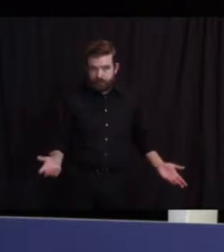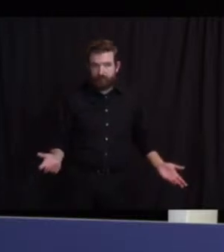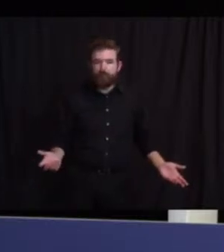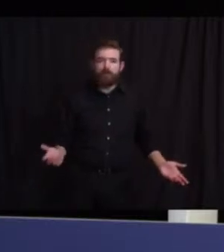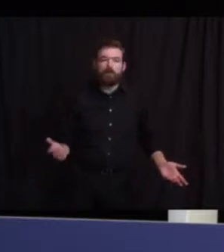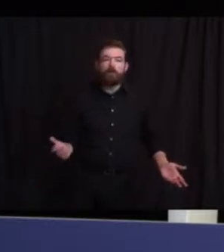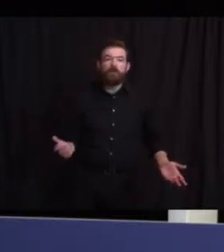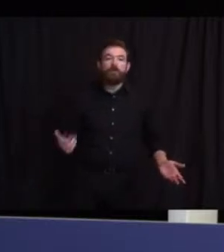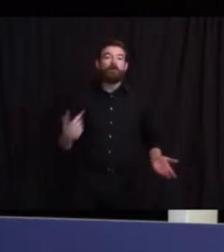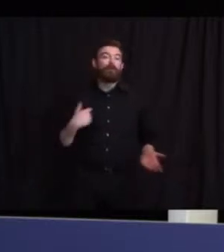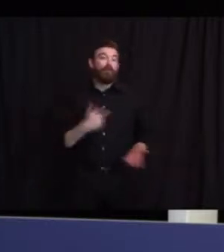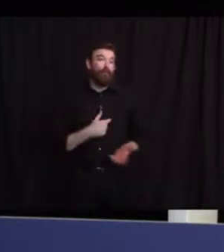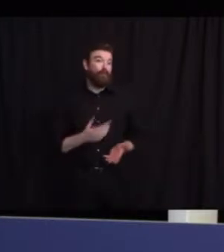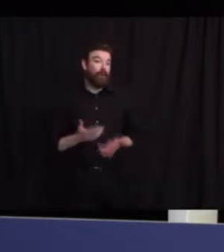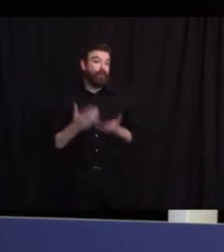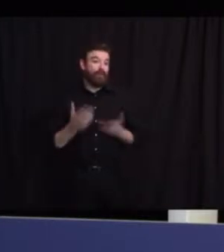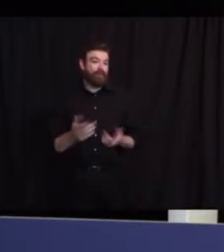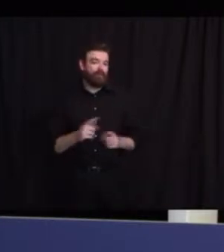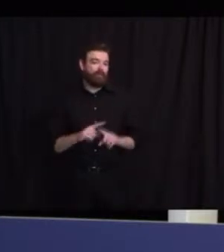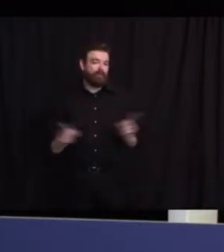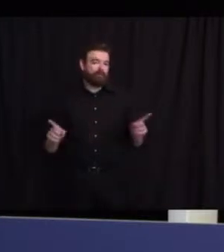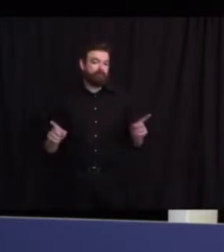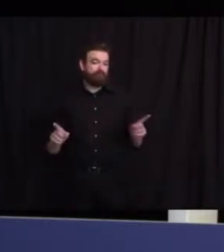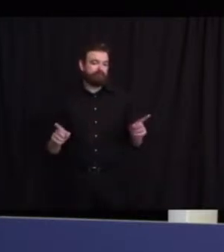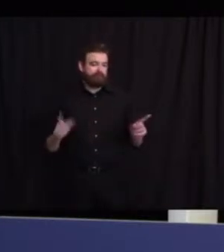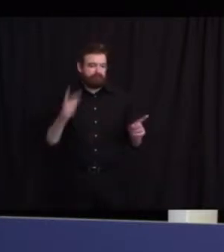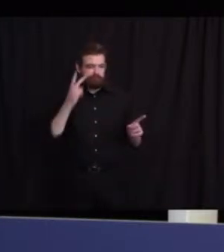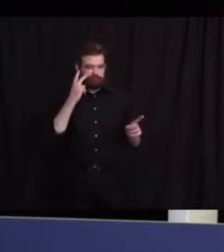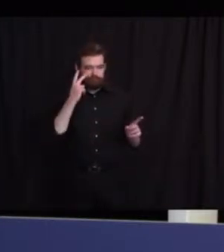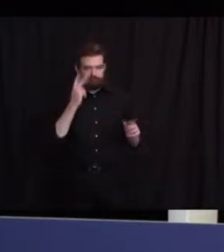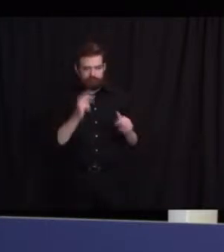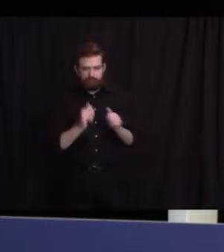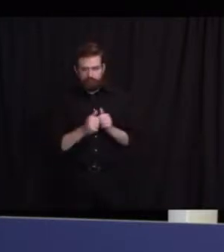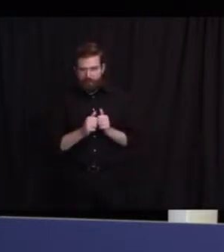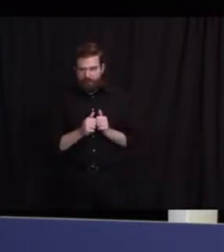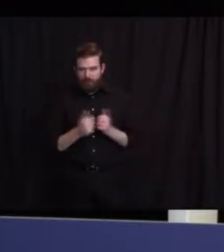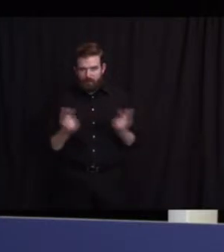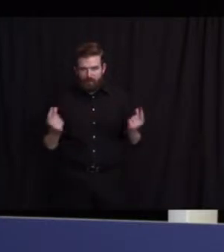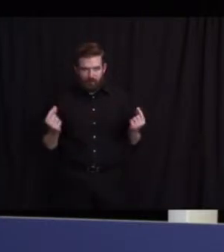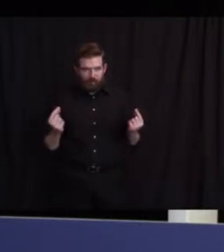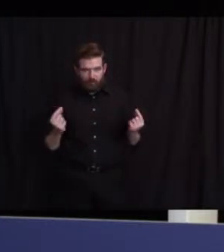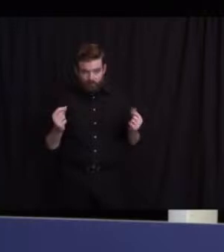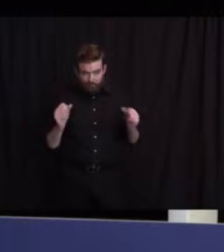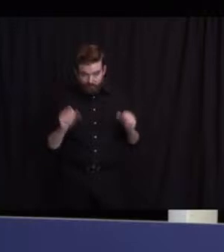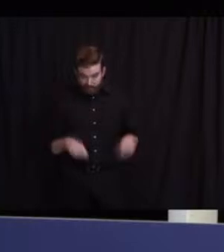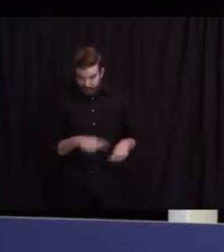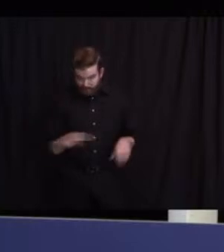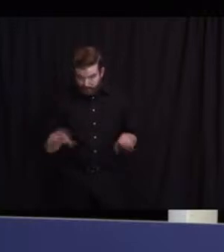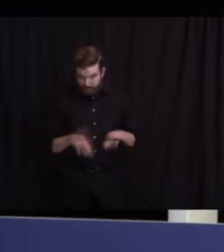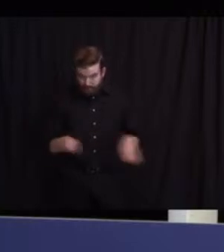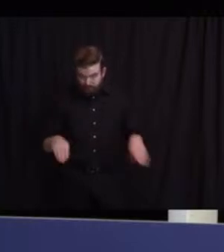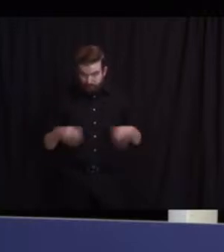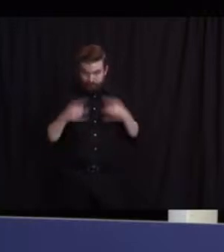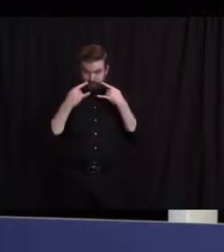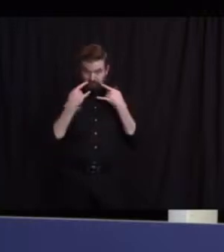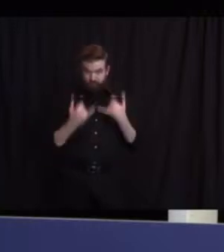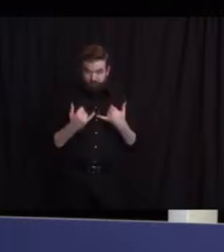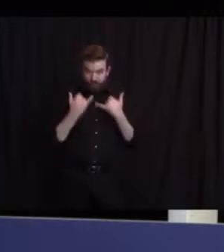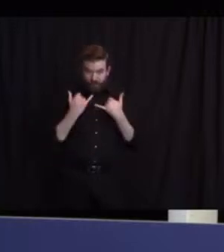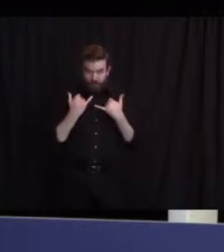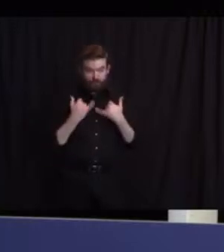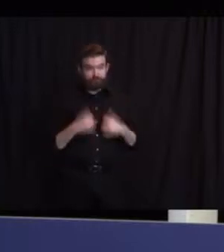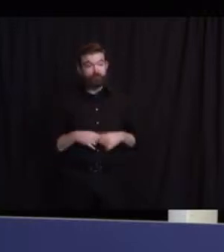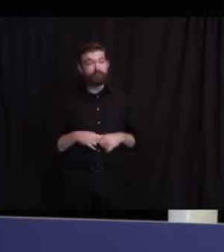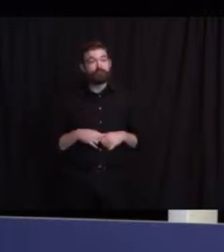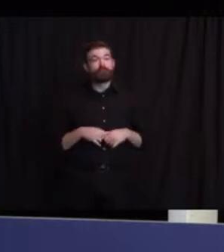going to be individual children and whether or not they have the capacity to keep it on. And then not during nap time, because that's